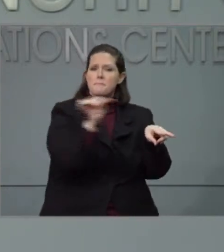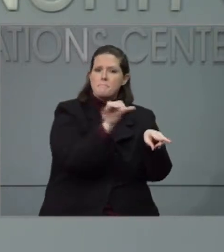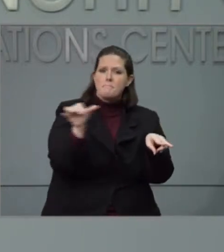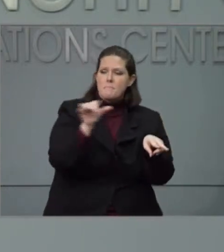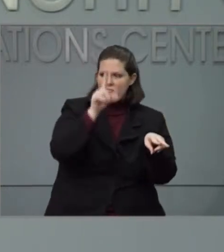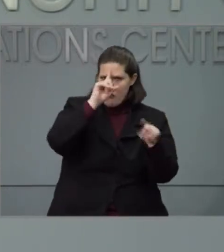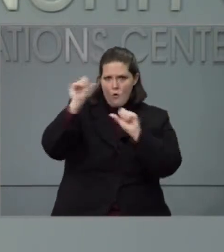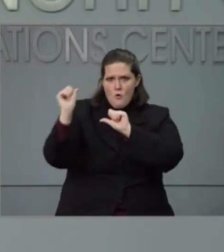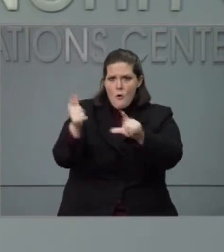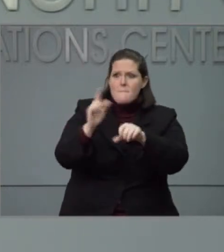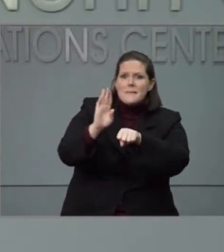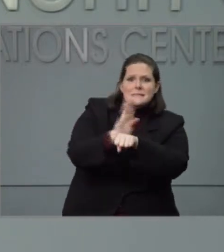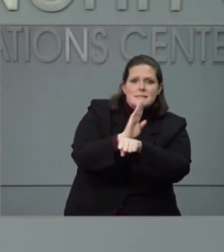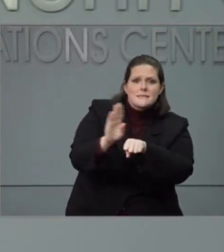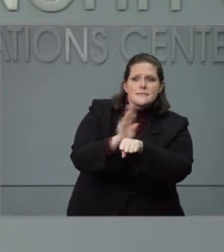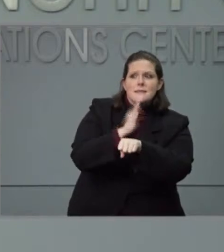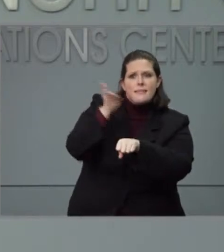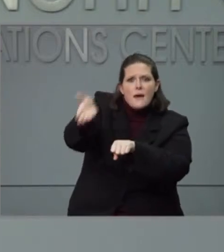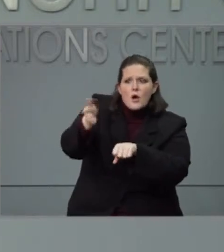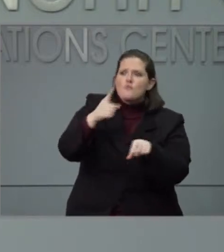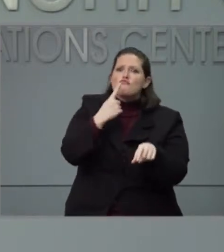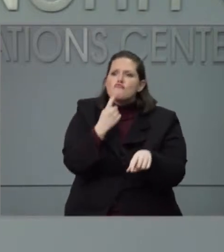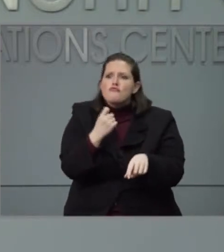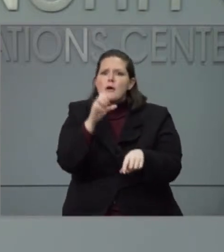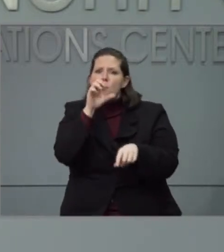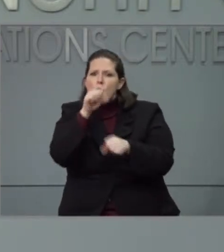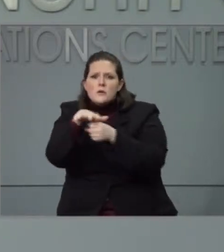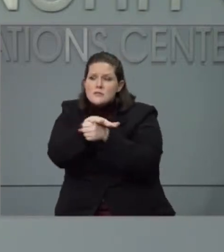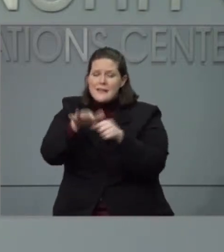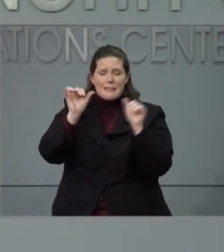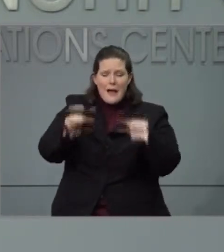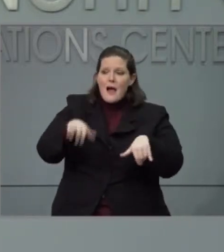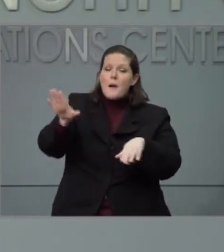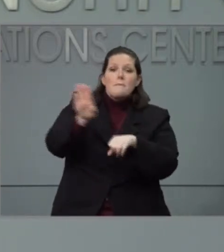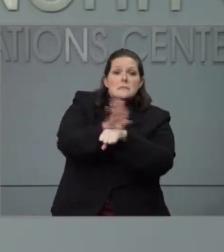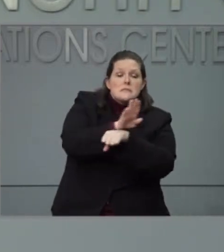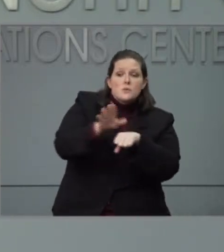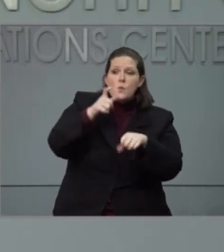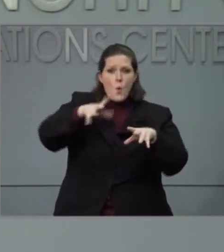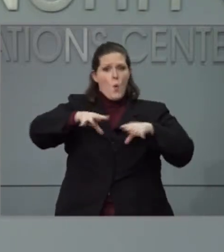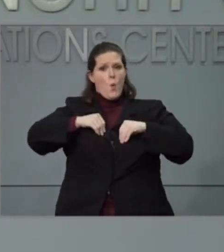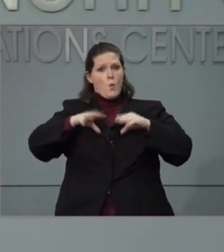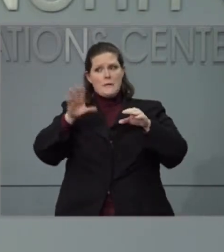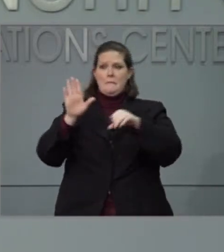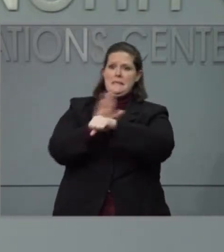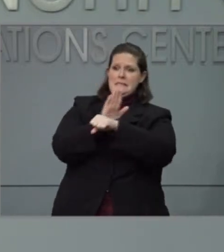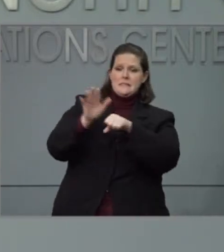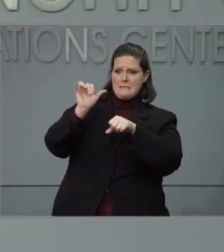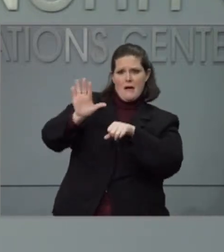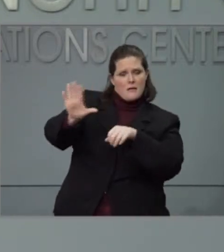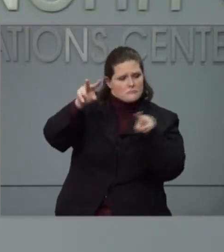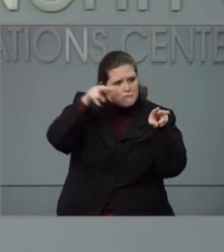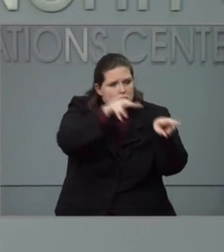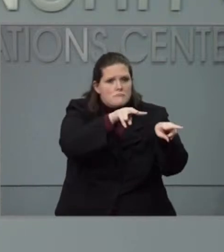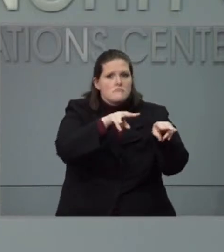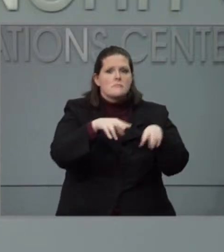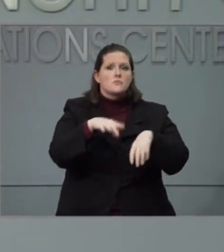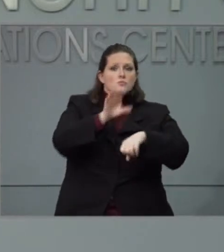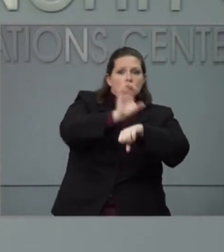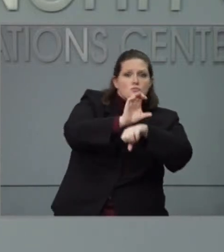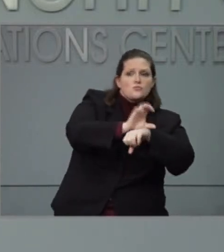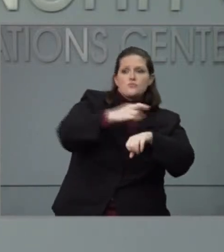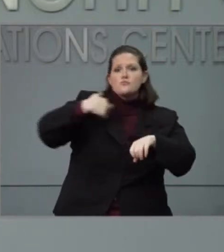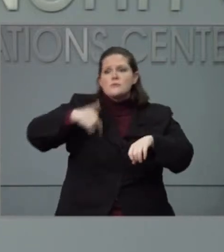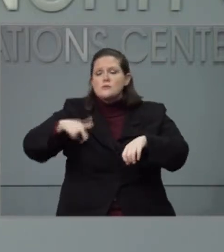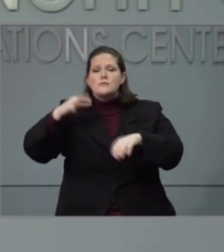for the businesses that work there. It's for the business leaders. It's for the community and faith